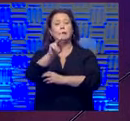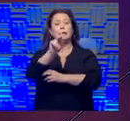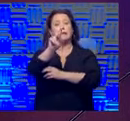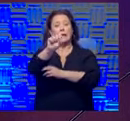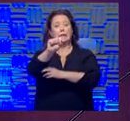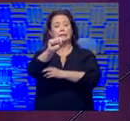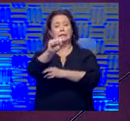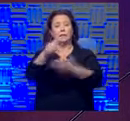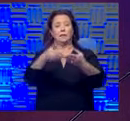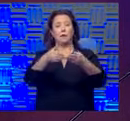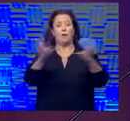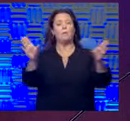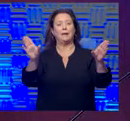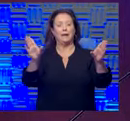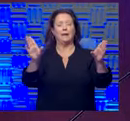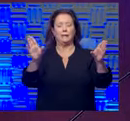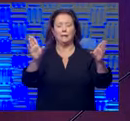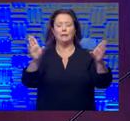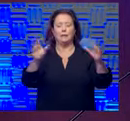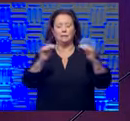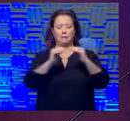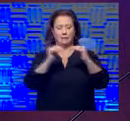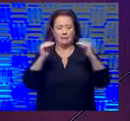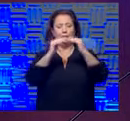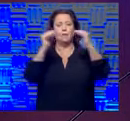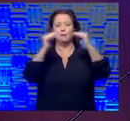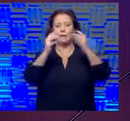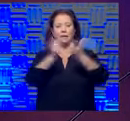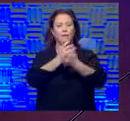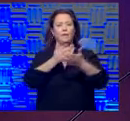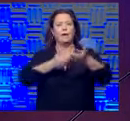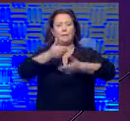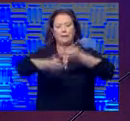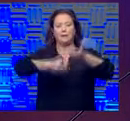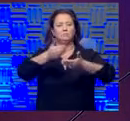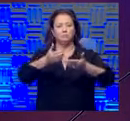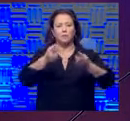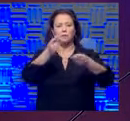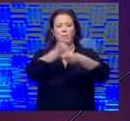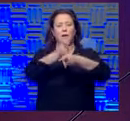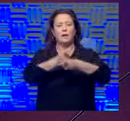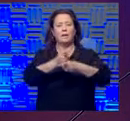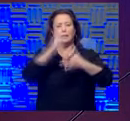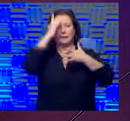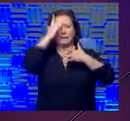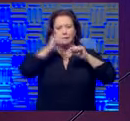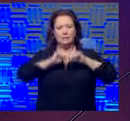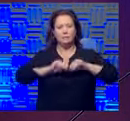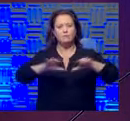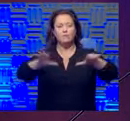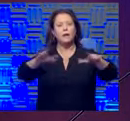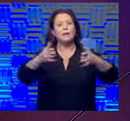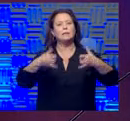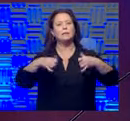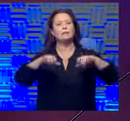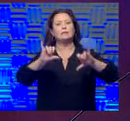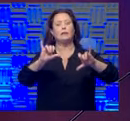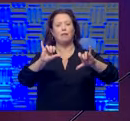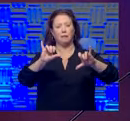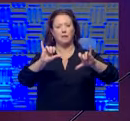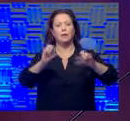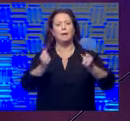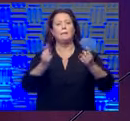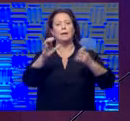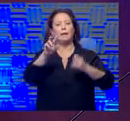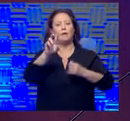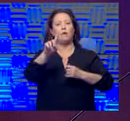the reopening metrics are all going the right direction when you look statewide. The disease spread, there's still a lot of COVID-19